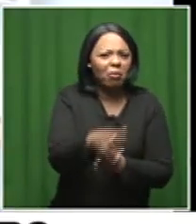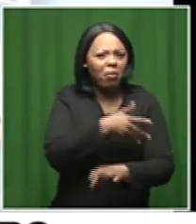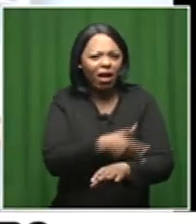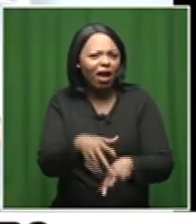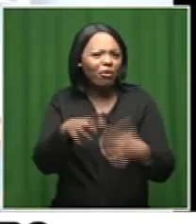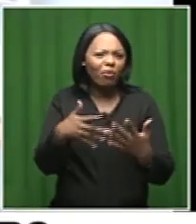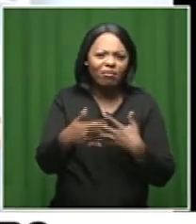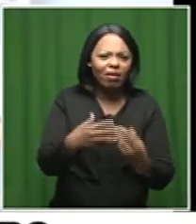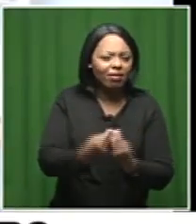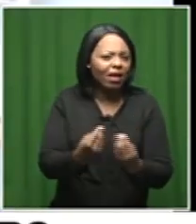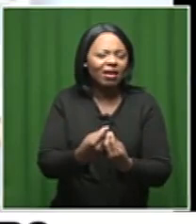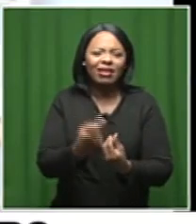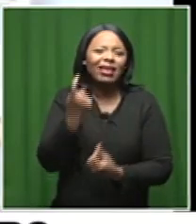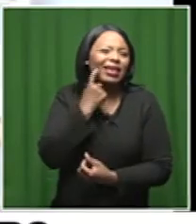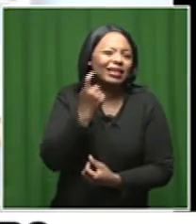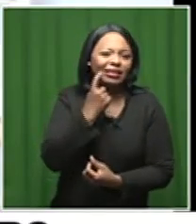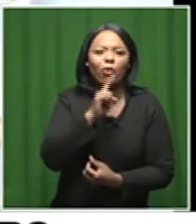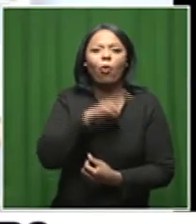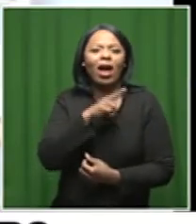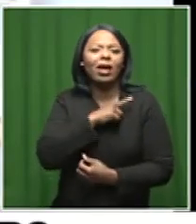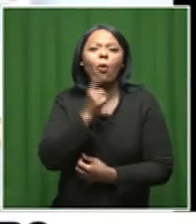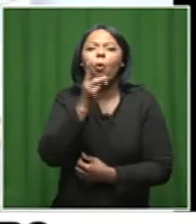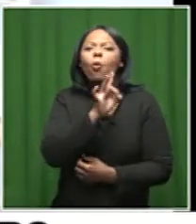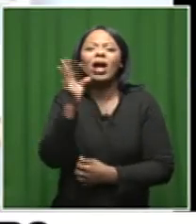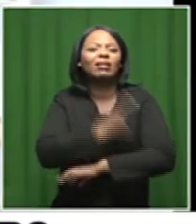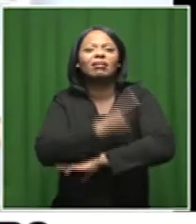because you only need a day to just sit there